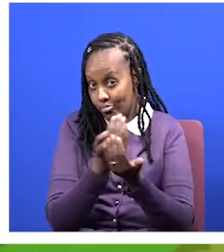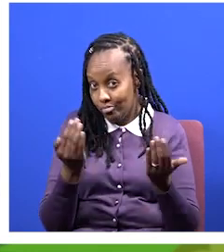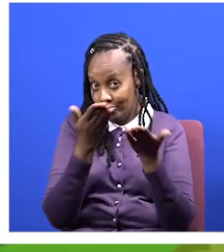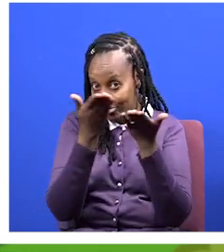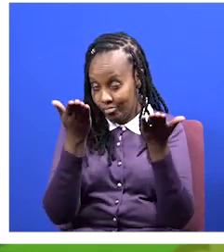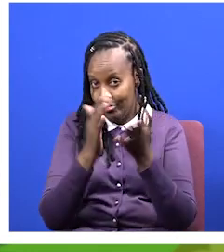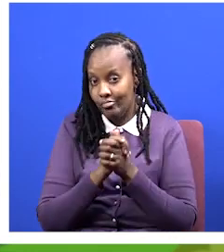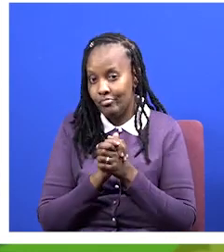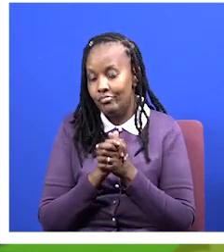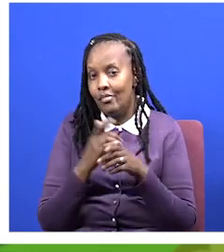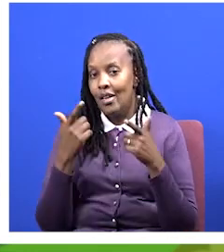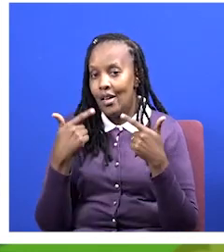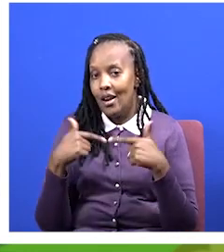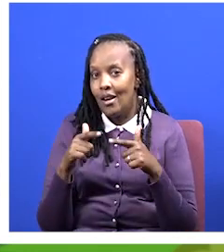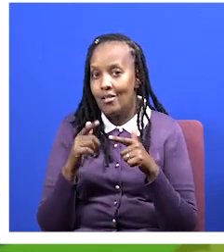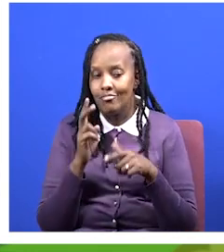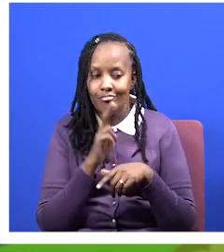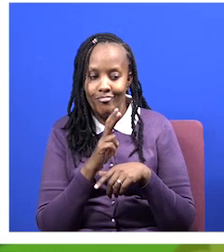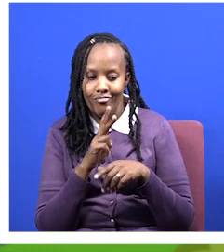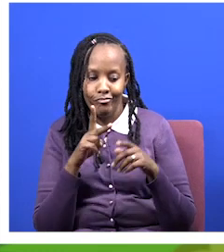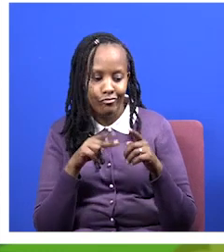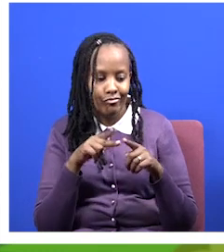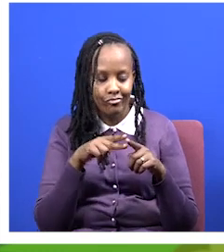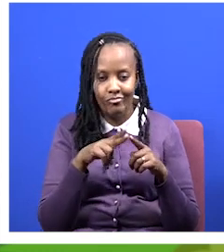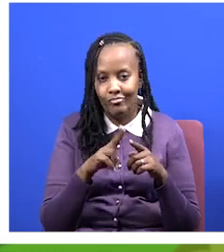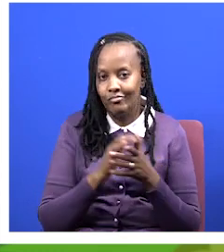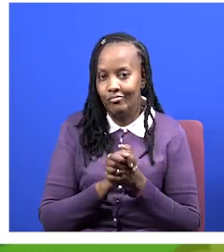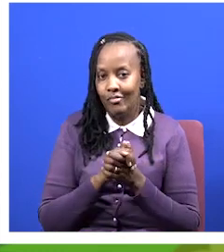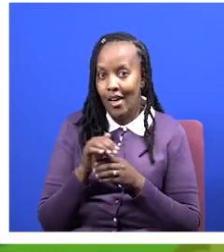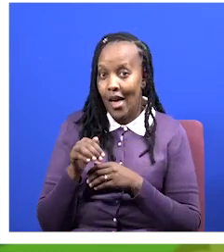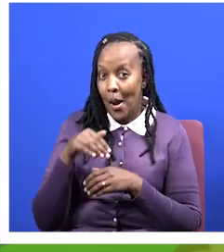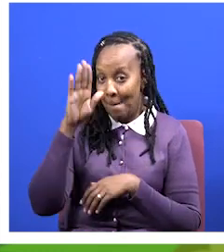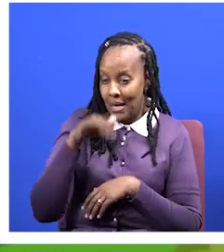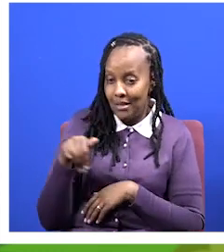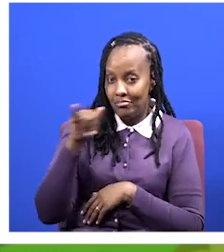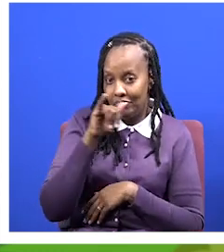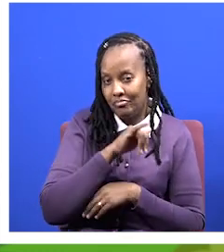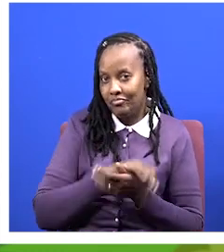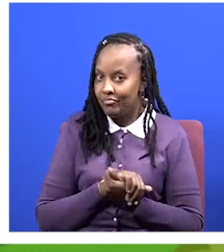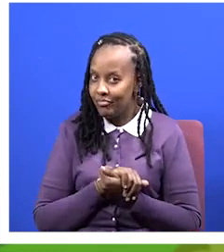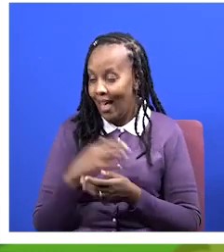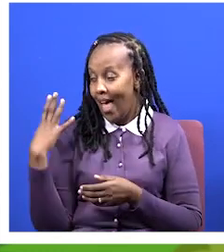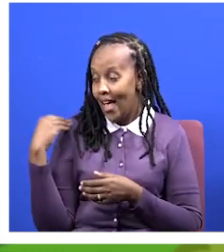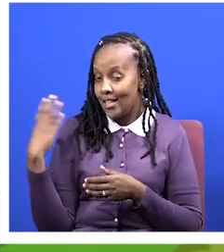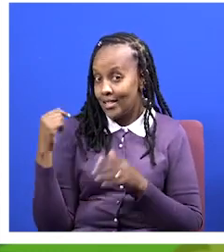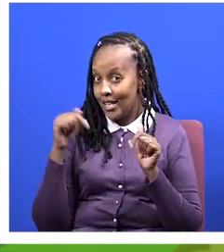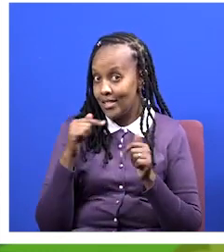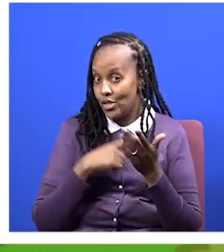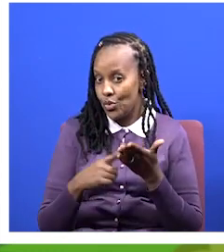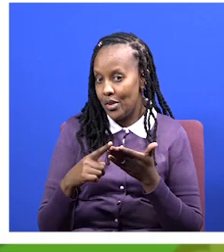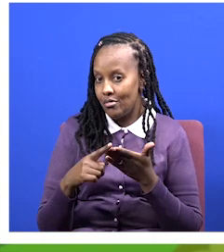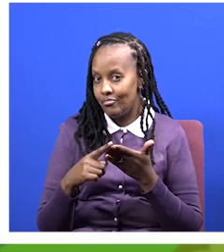And now, children, let's look at the craft exercise. The craft exercise for this